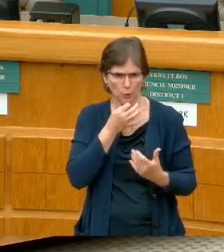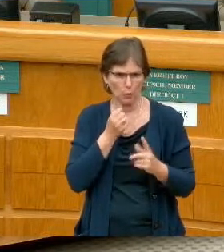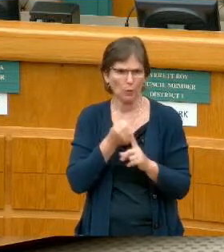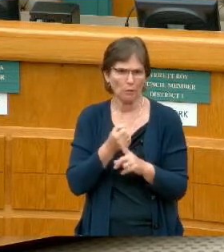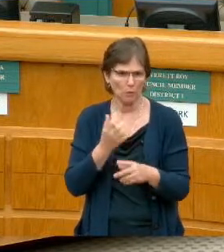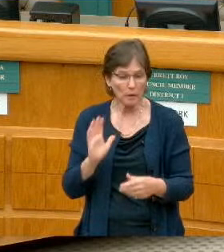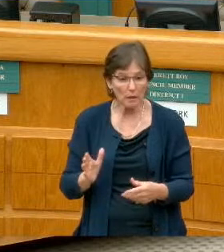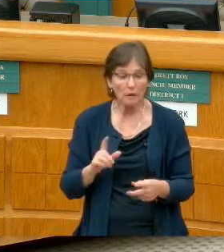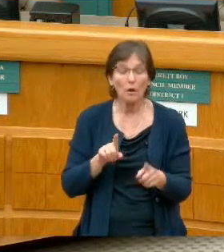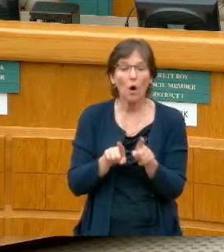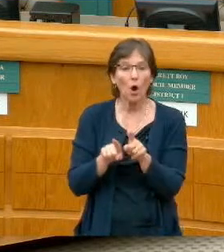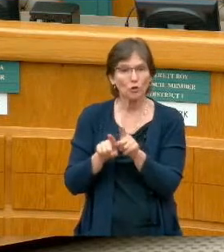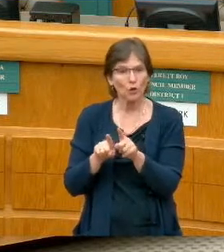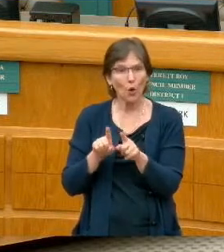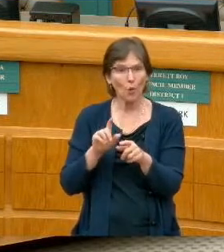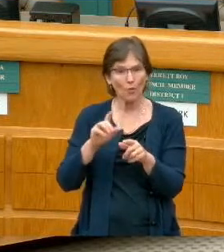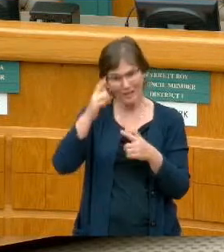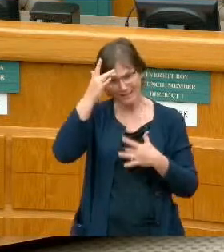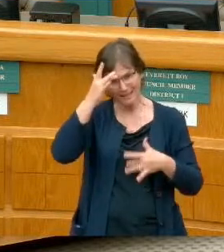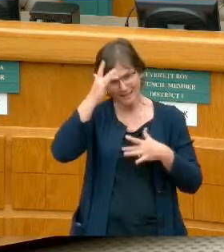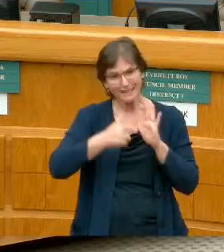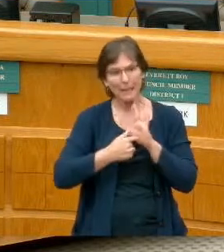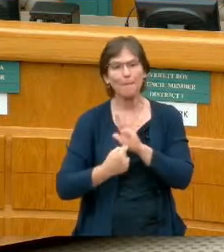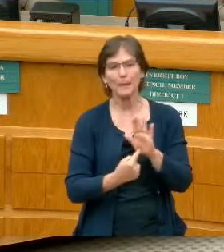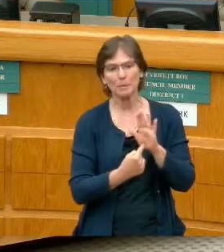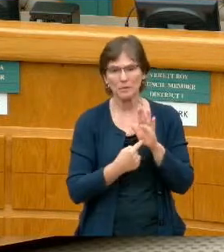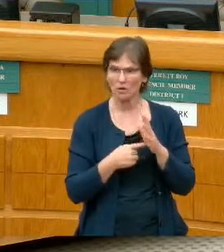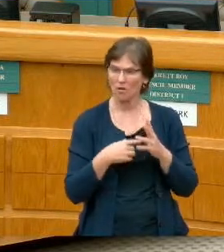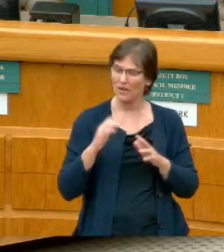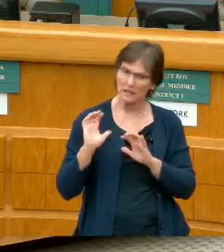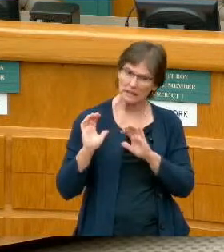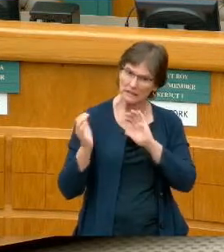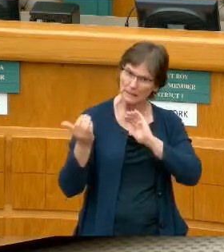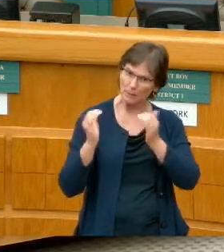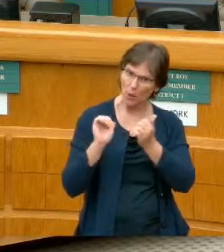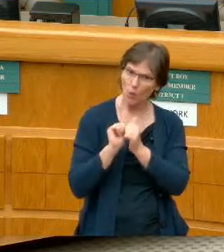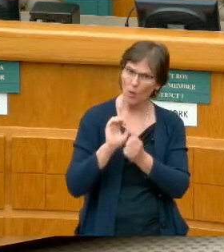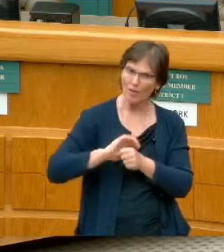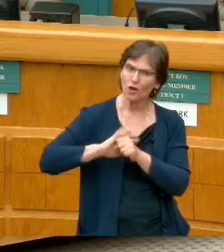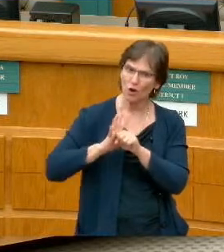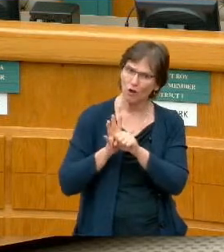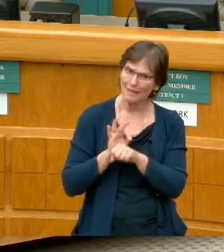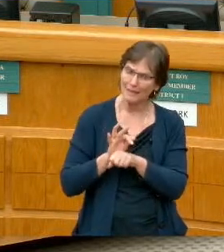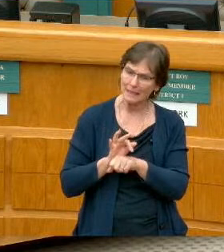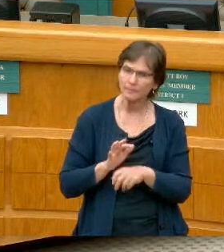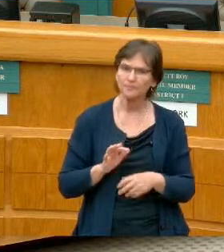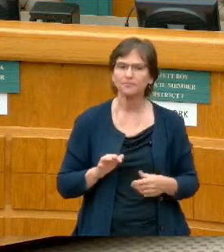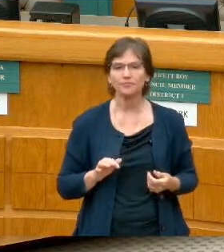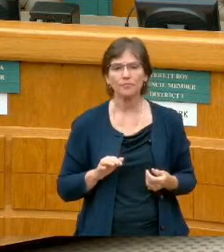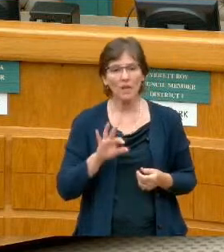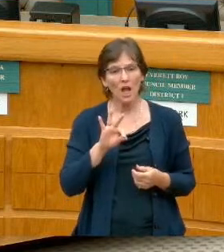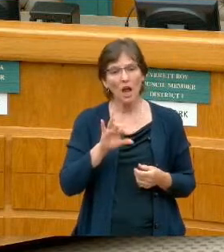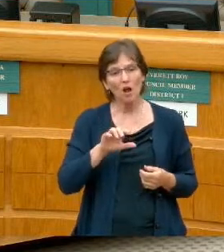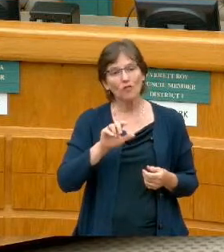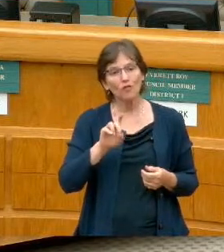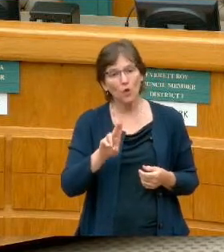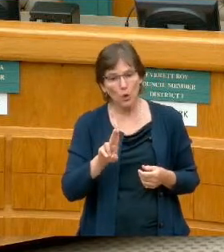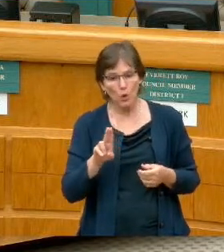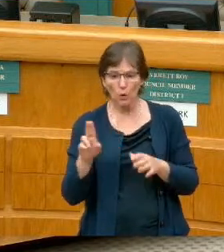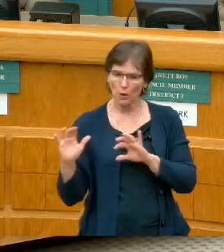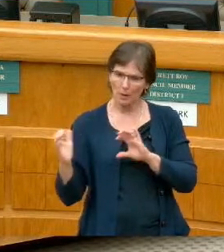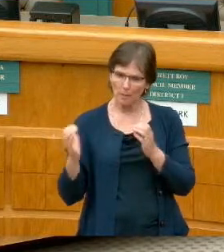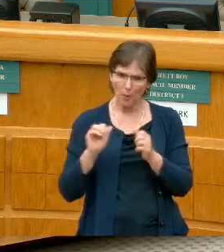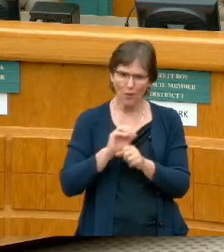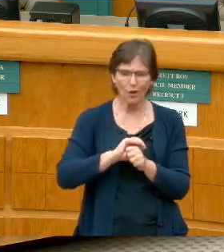make sure that everyone gets protected against the flu by getting their flu shot. Flu, just like COVID, if